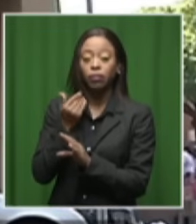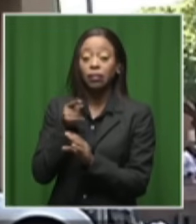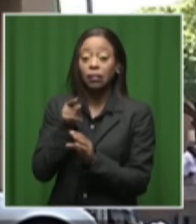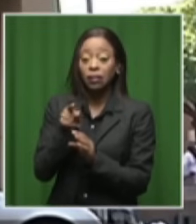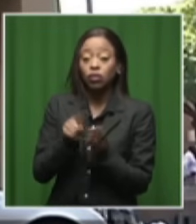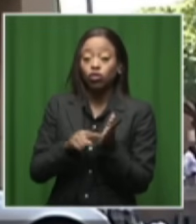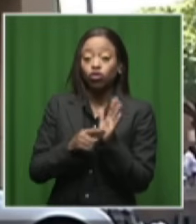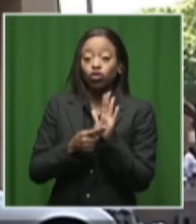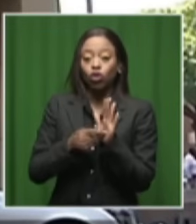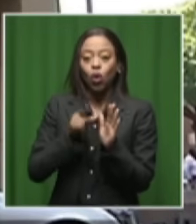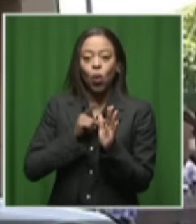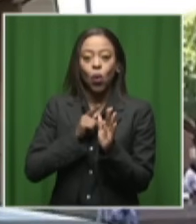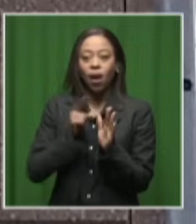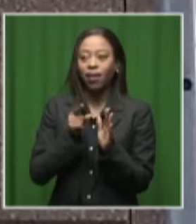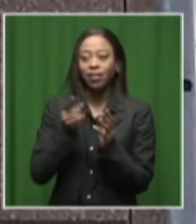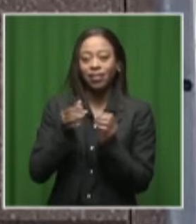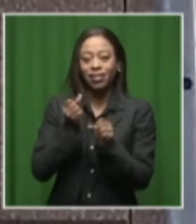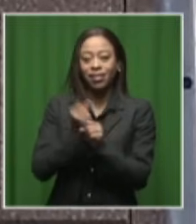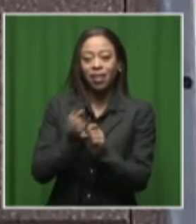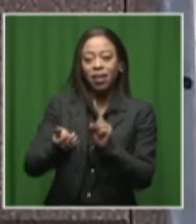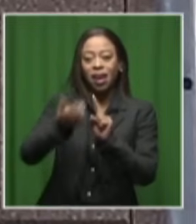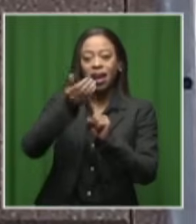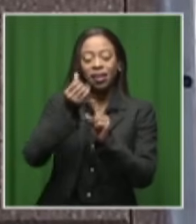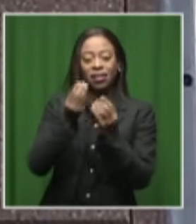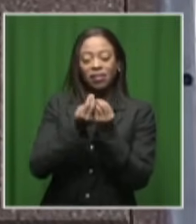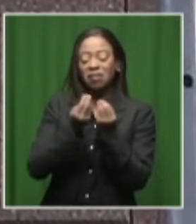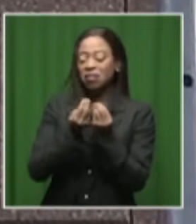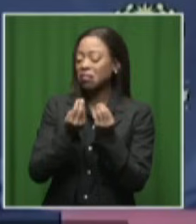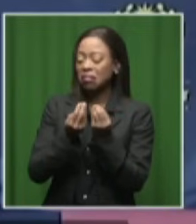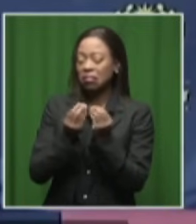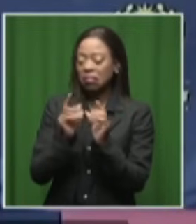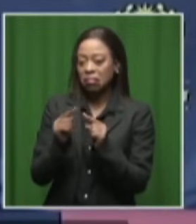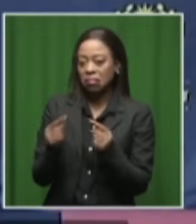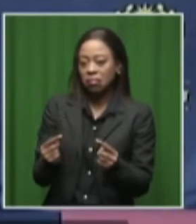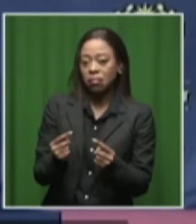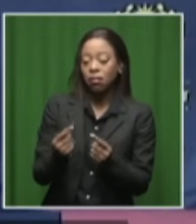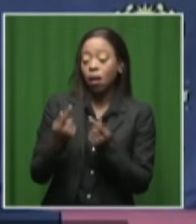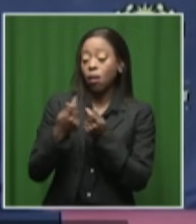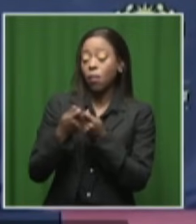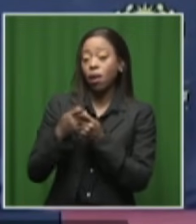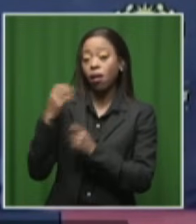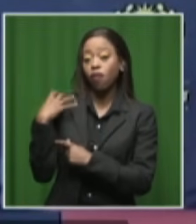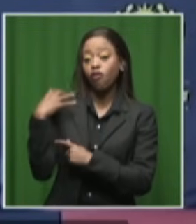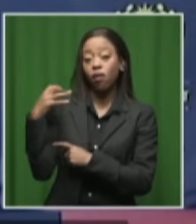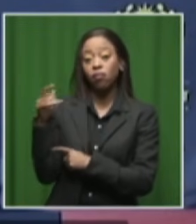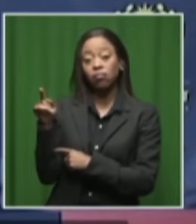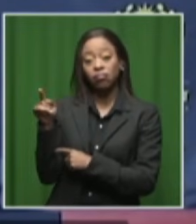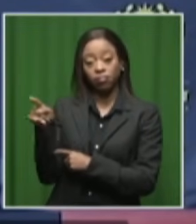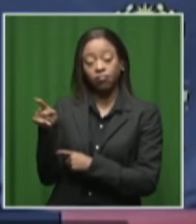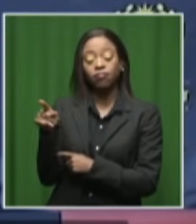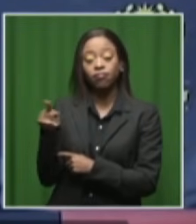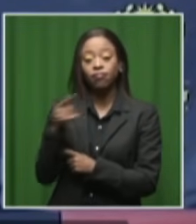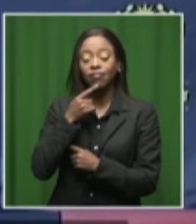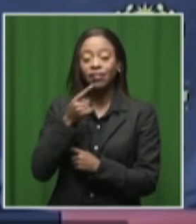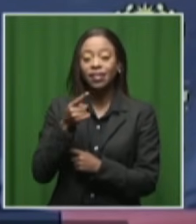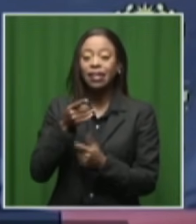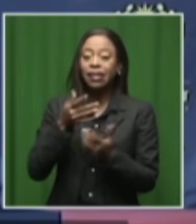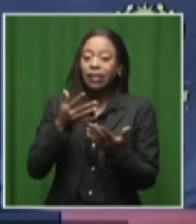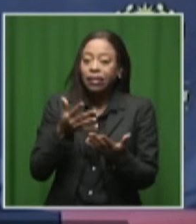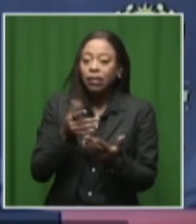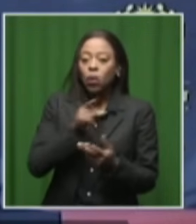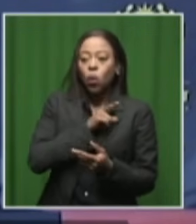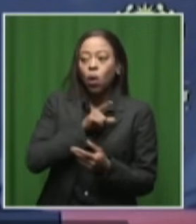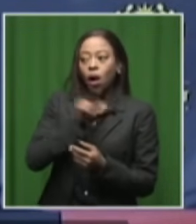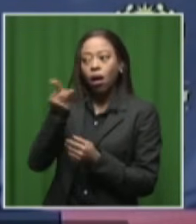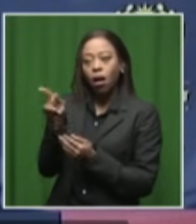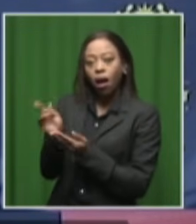reflected in the weaker projection for the year by the National Treasury. Finance Minister Godongwana says due to the